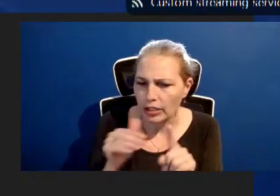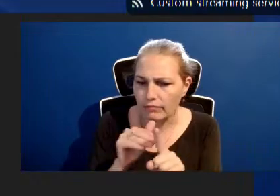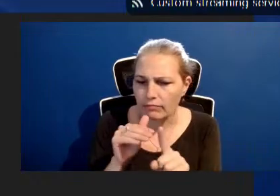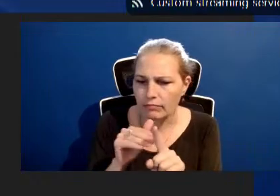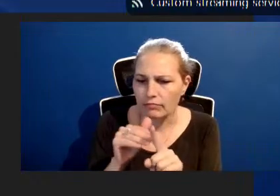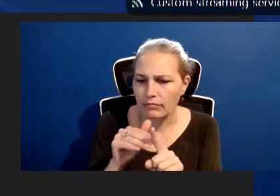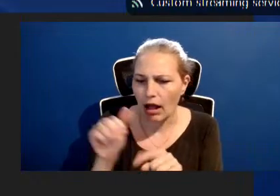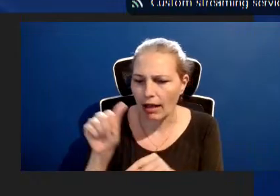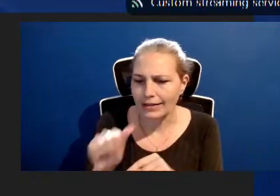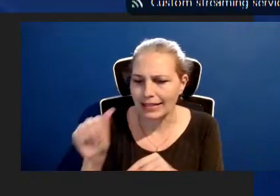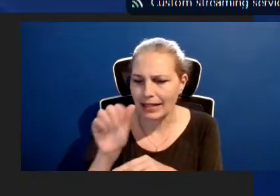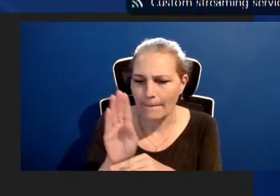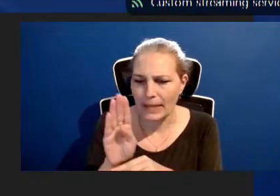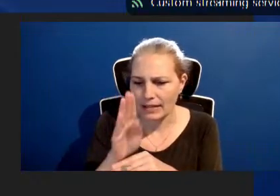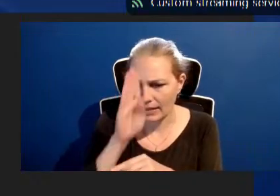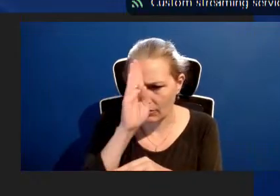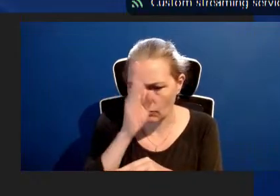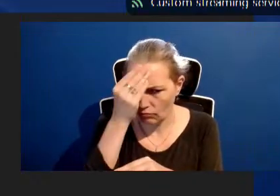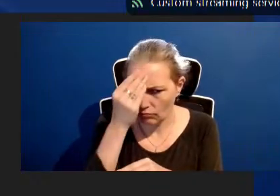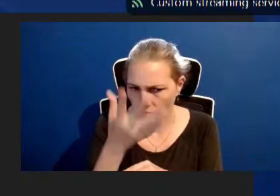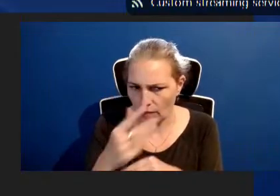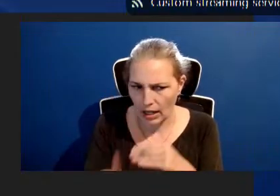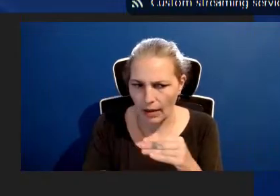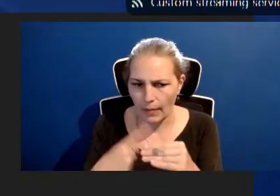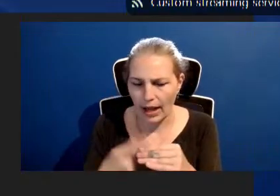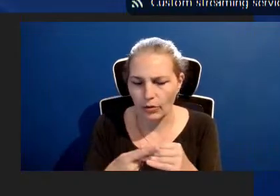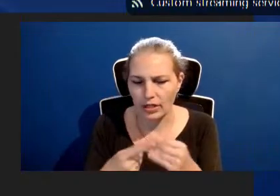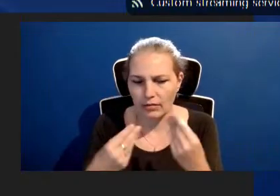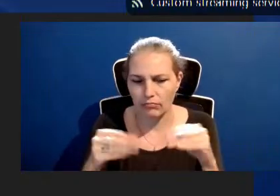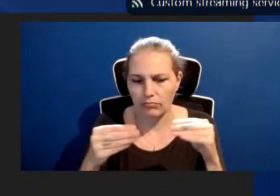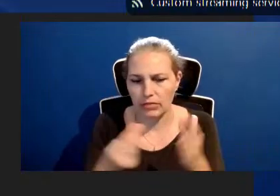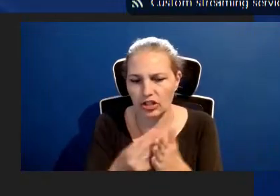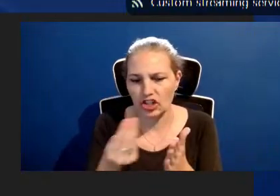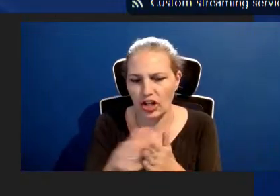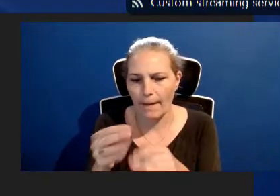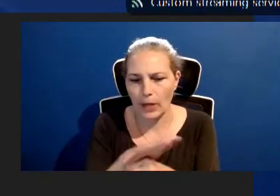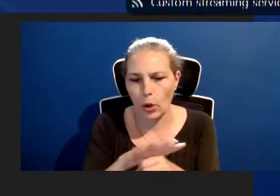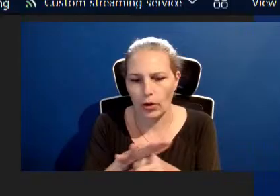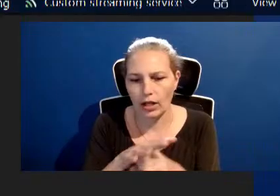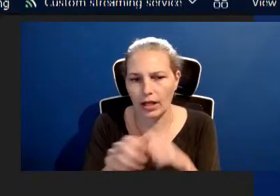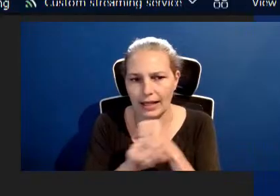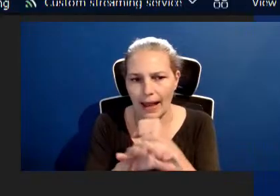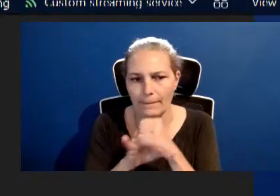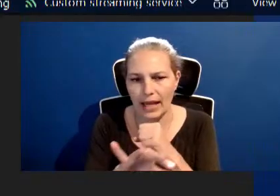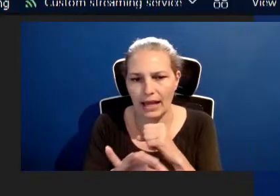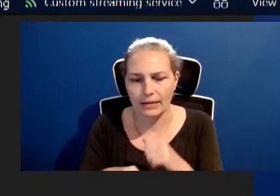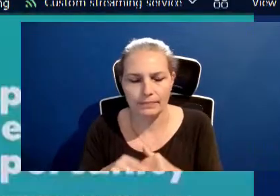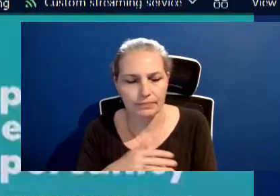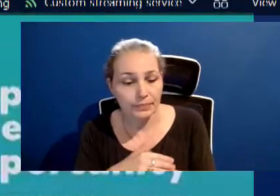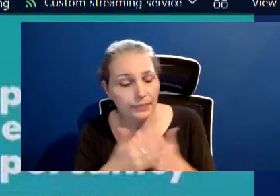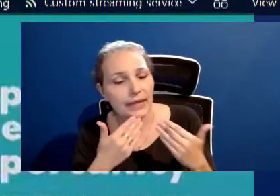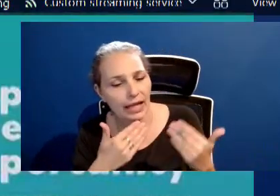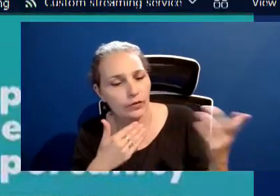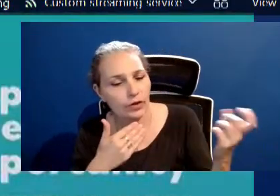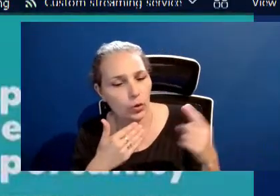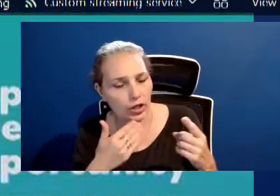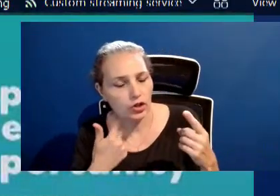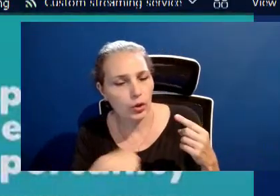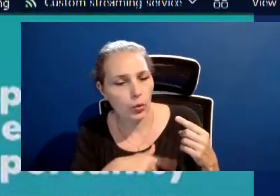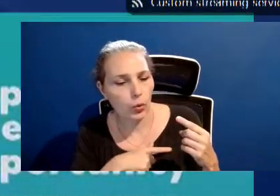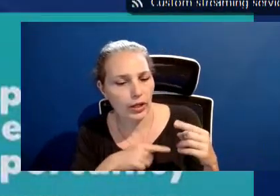Altadena businesses directly about the Shop Local campaign? Yeah, thank you for that question. We've